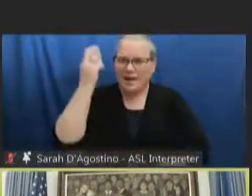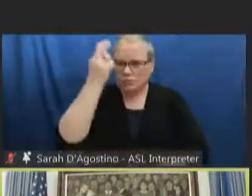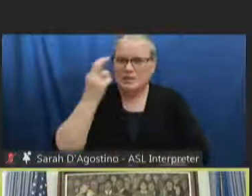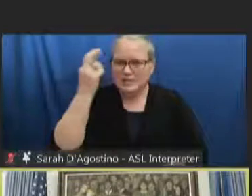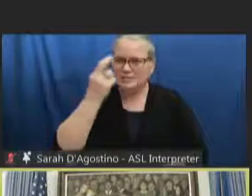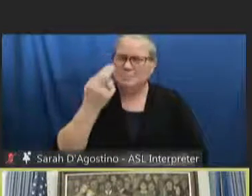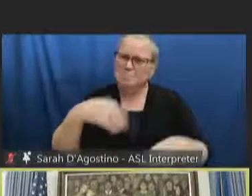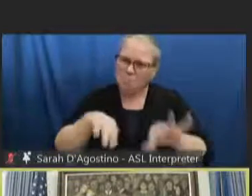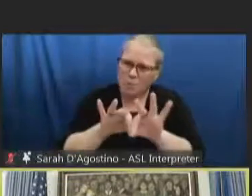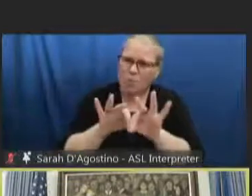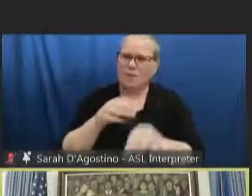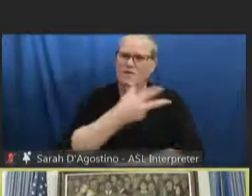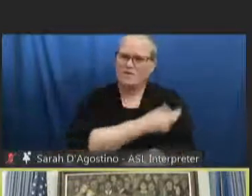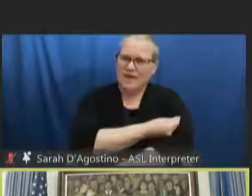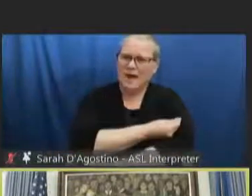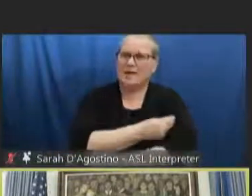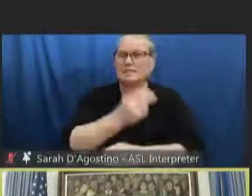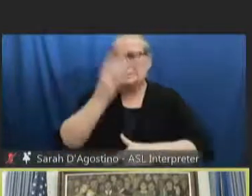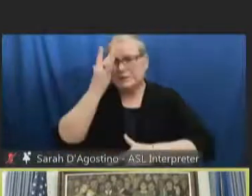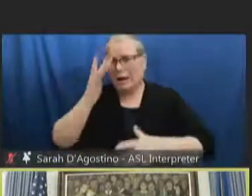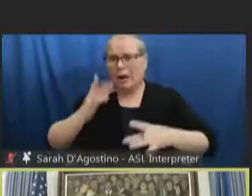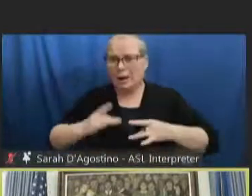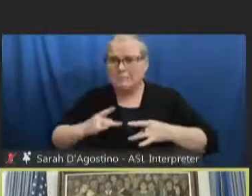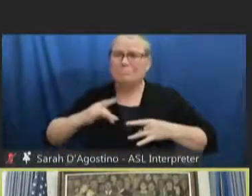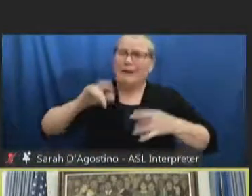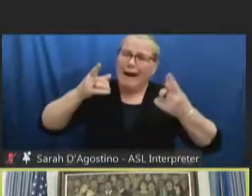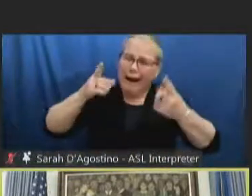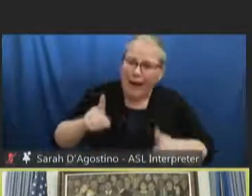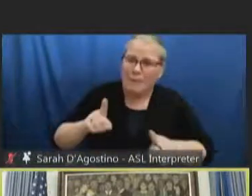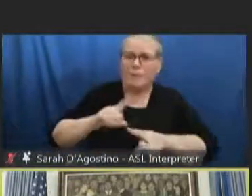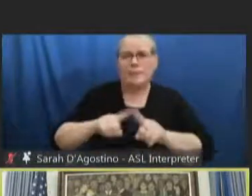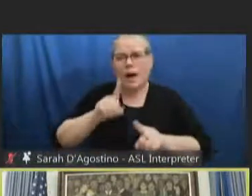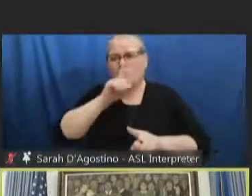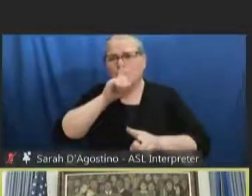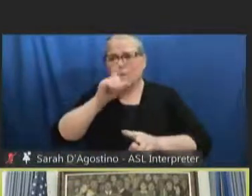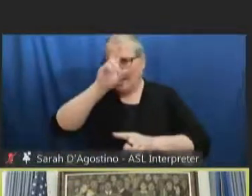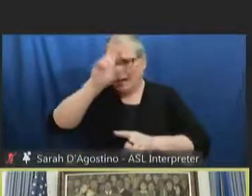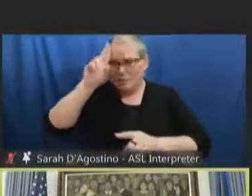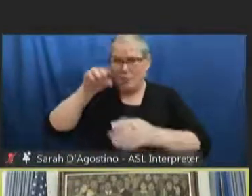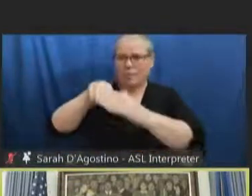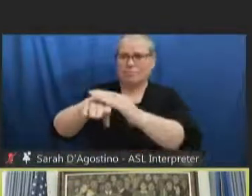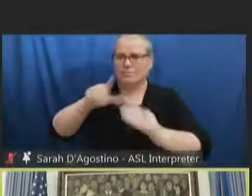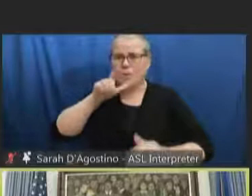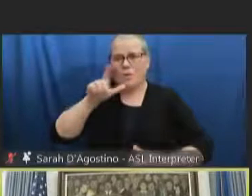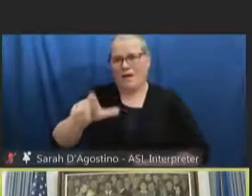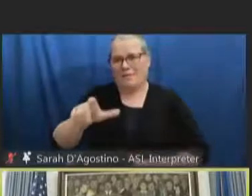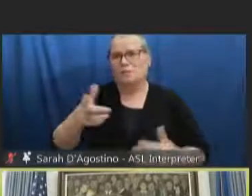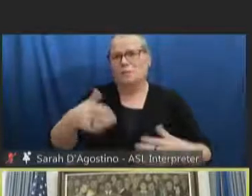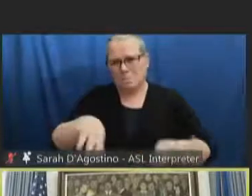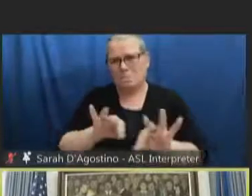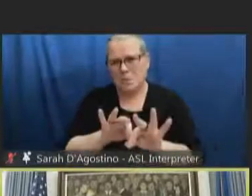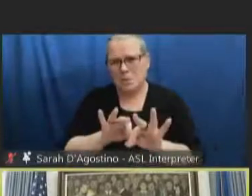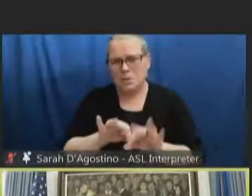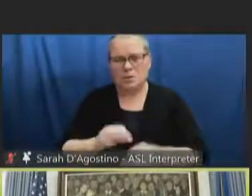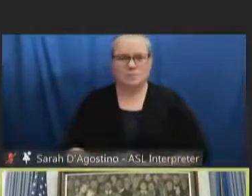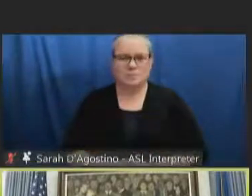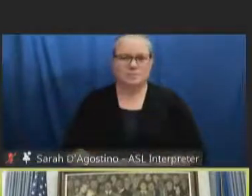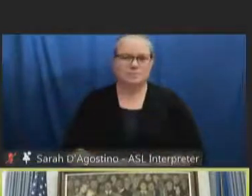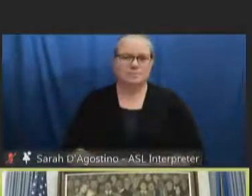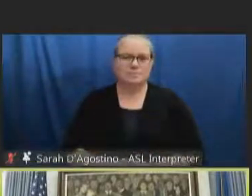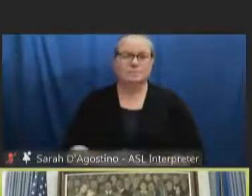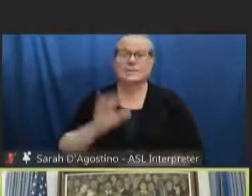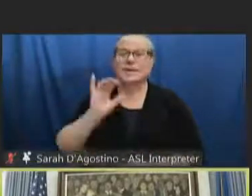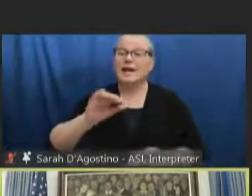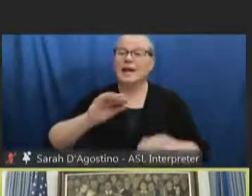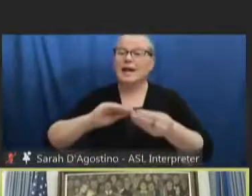of the hospital, maintain our capacity. And the next chart will show you not hospitalization, but